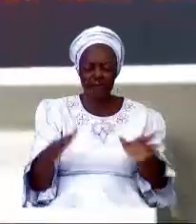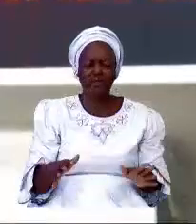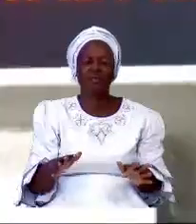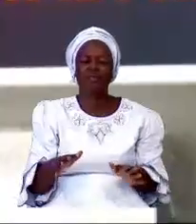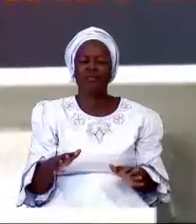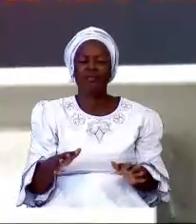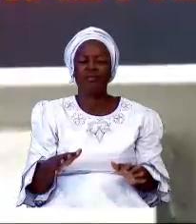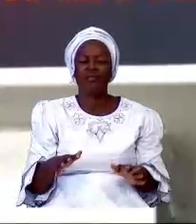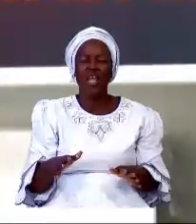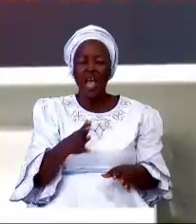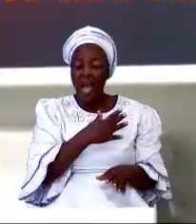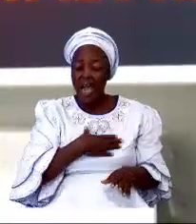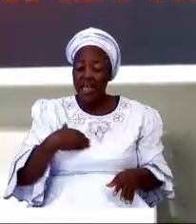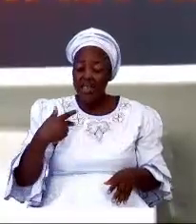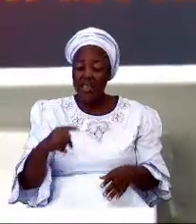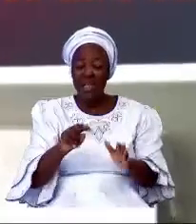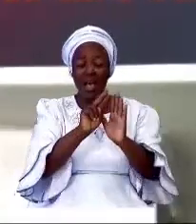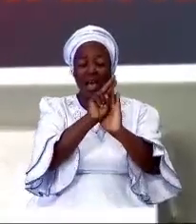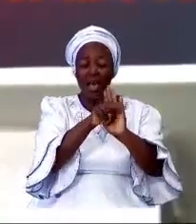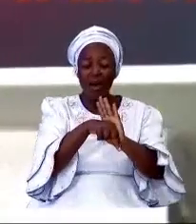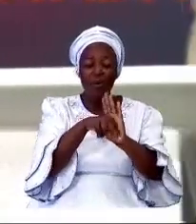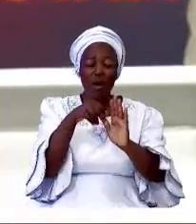of perplexity is over.